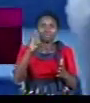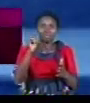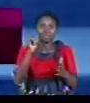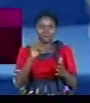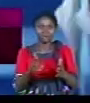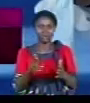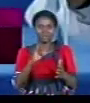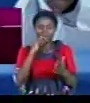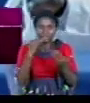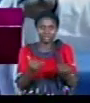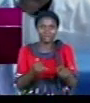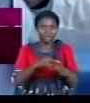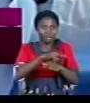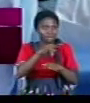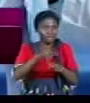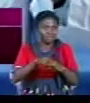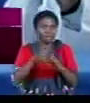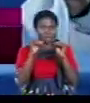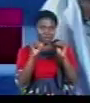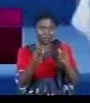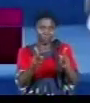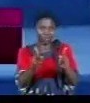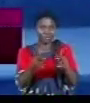It is done. Okay.